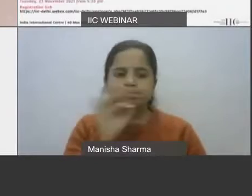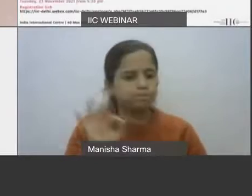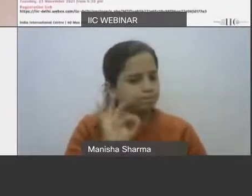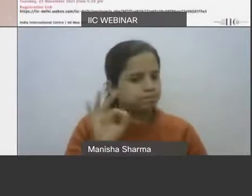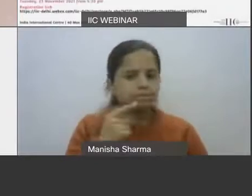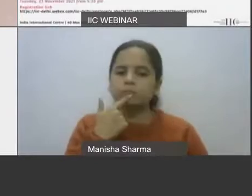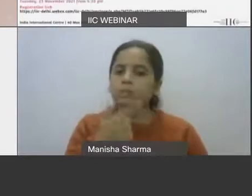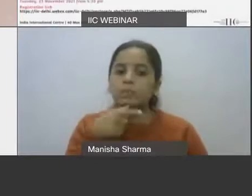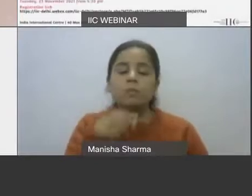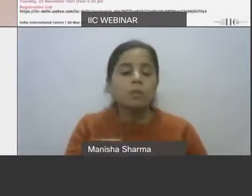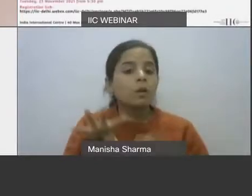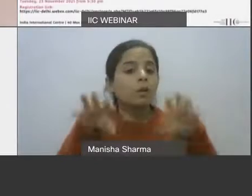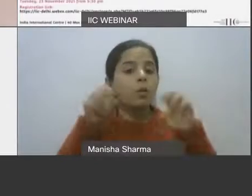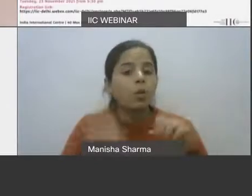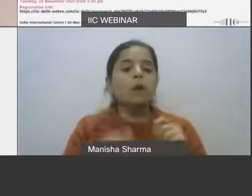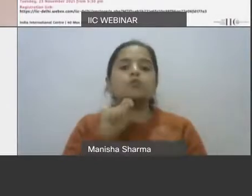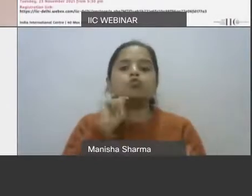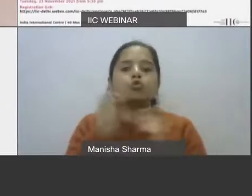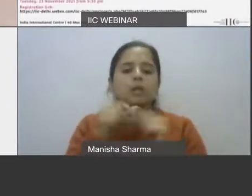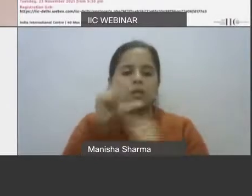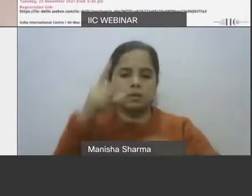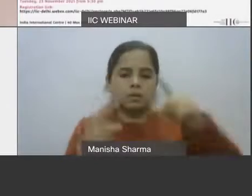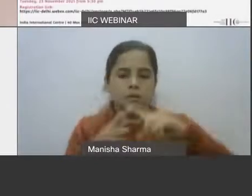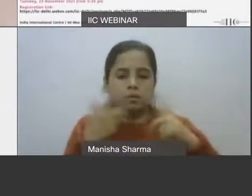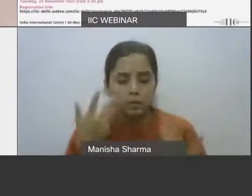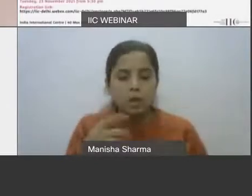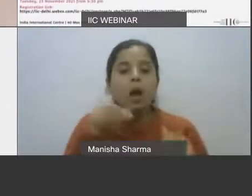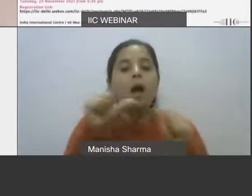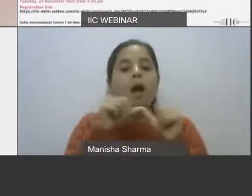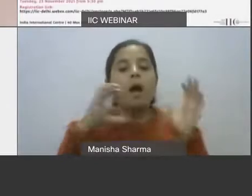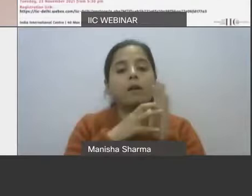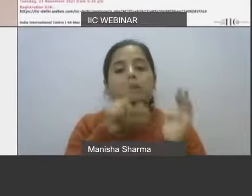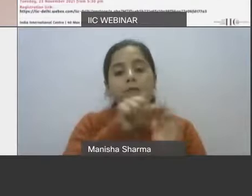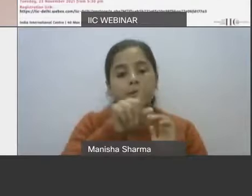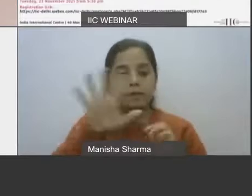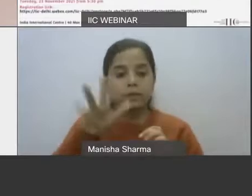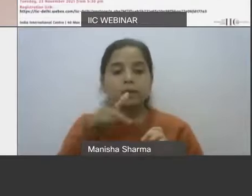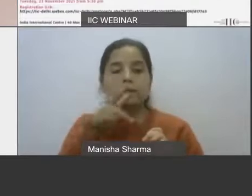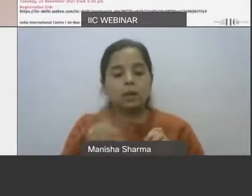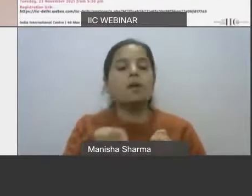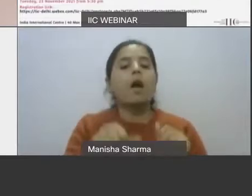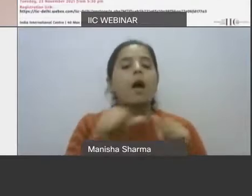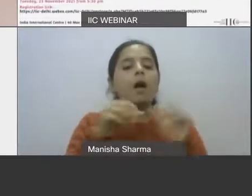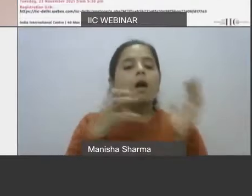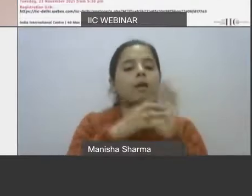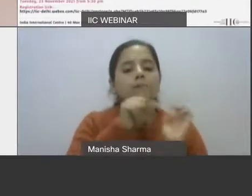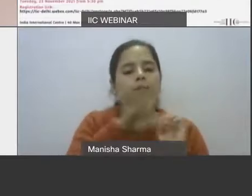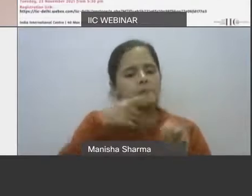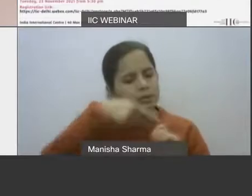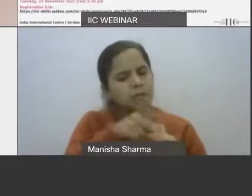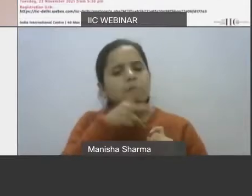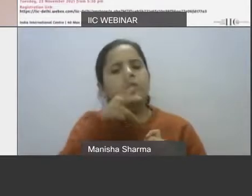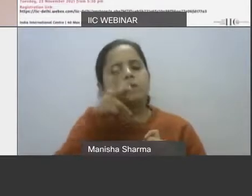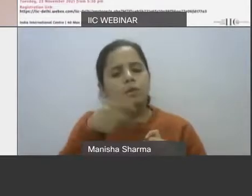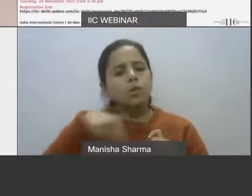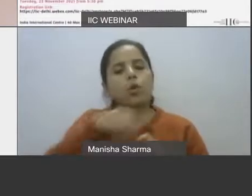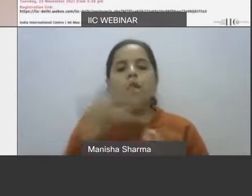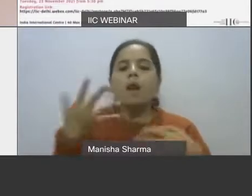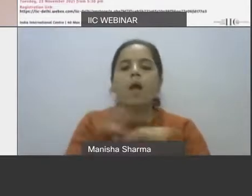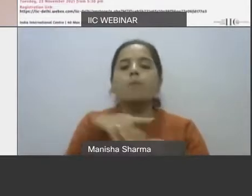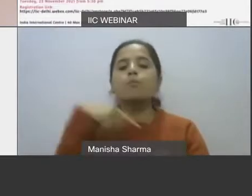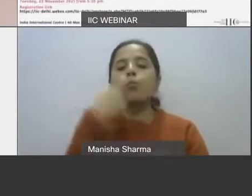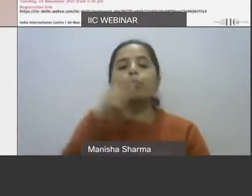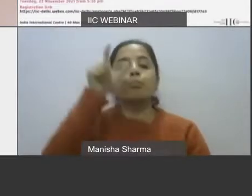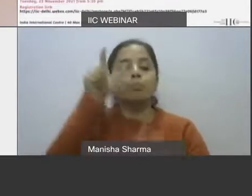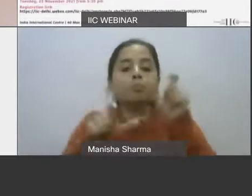Citizenship Amendment Act because of the text of Article 15. That Article 15 itself says that it's applicable only to